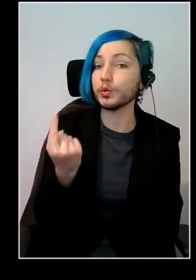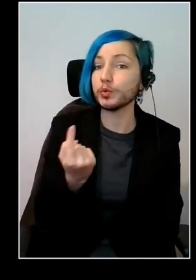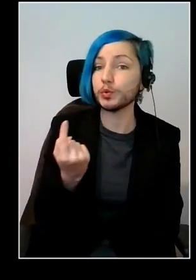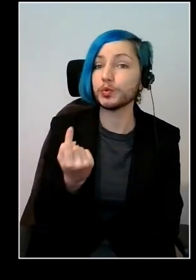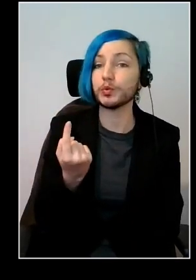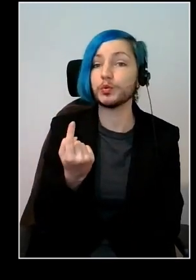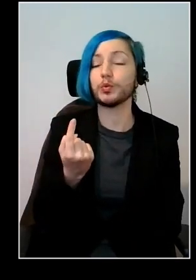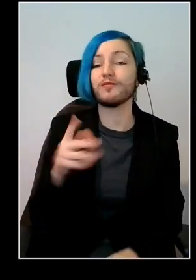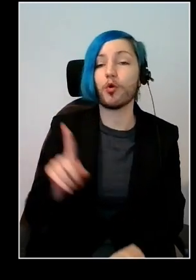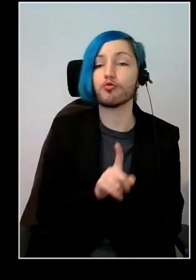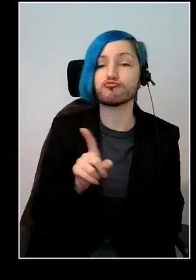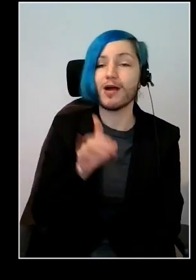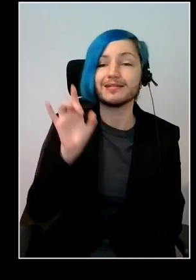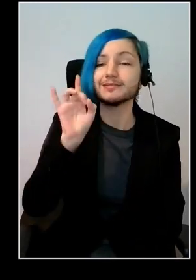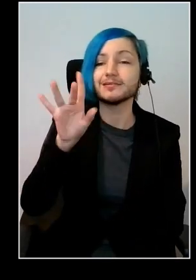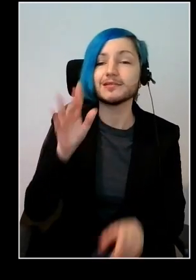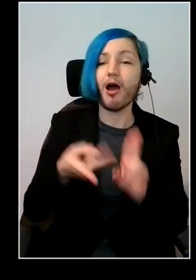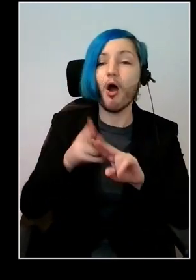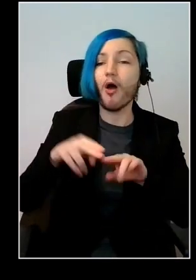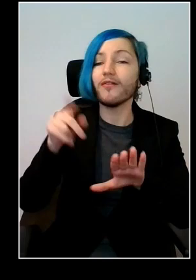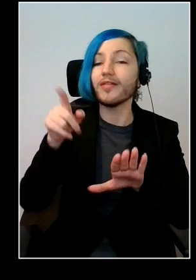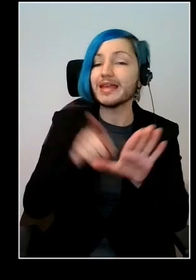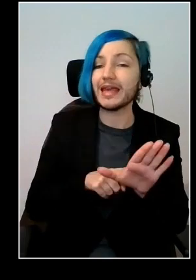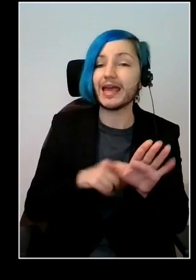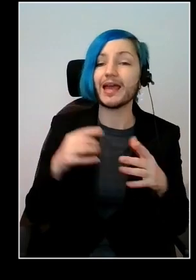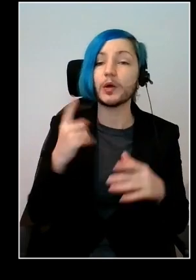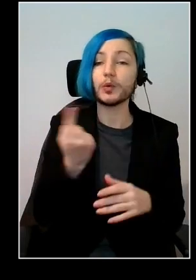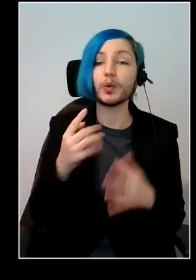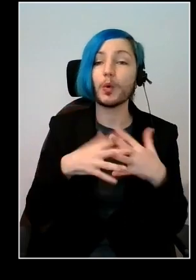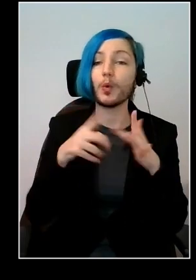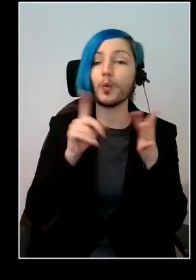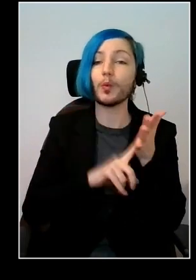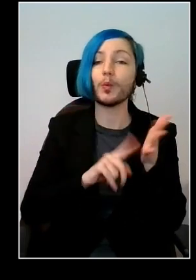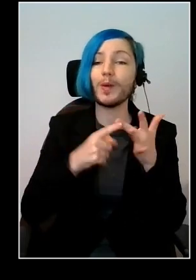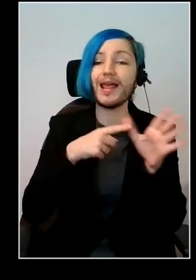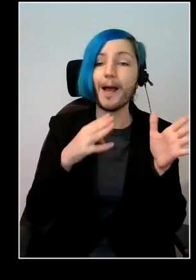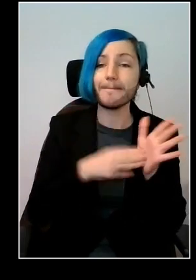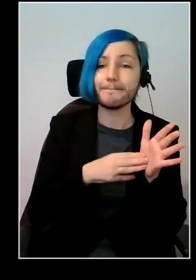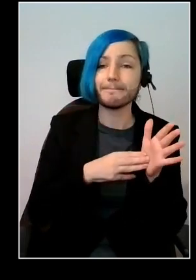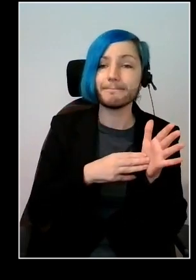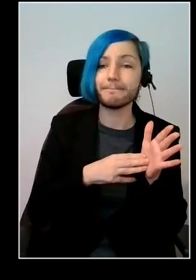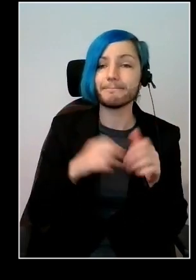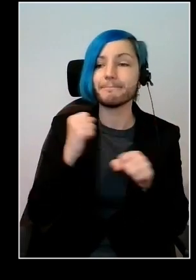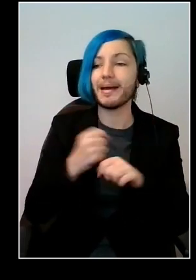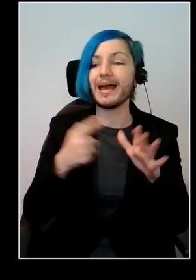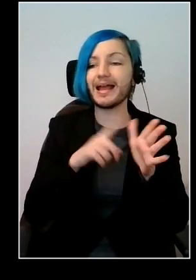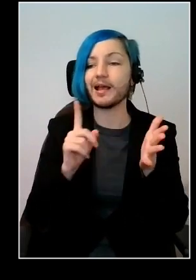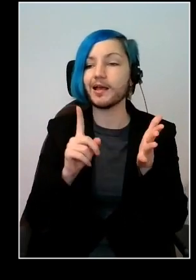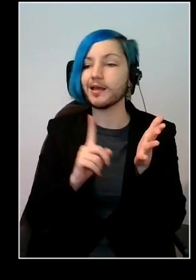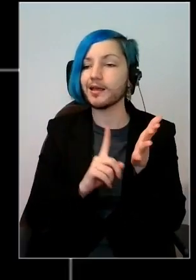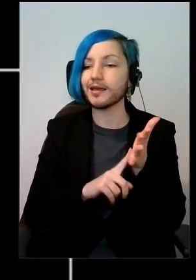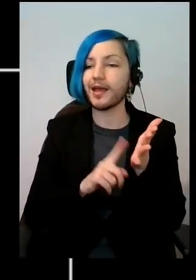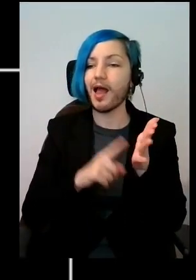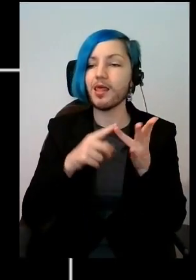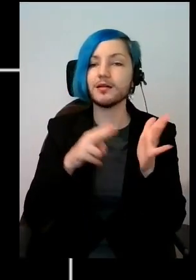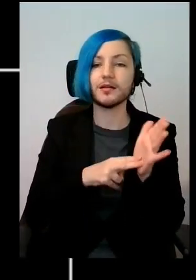Rising Star of the Year is William Gallen of Smart IT.